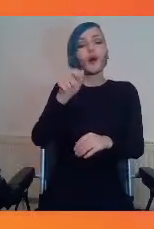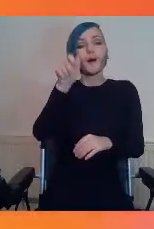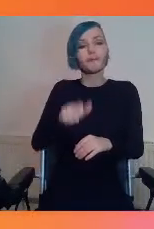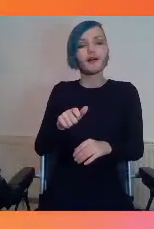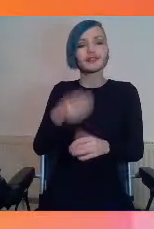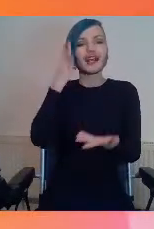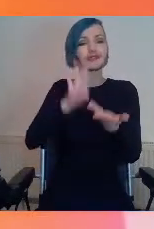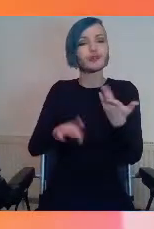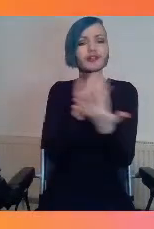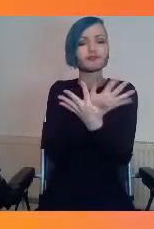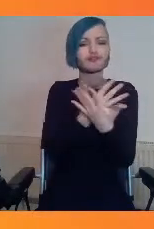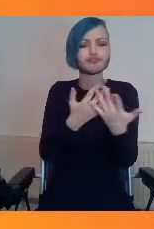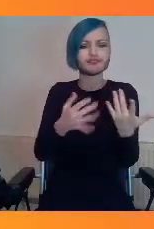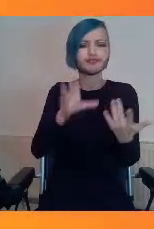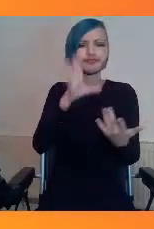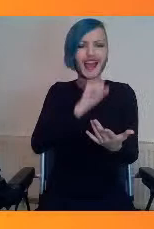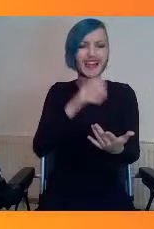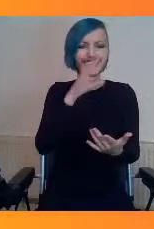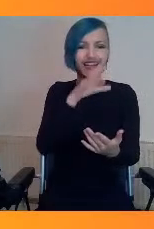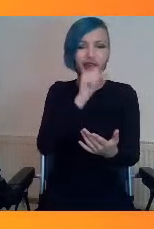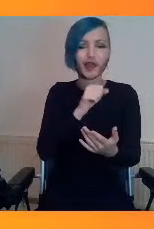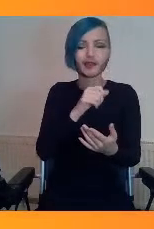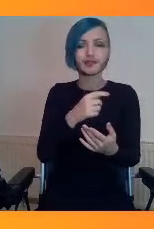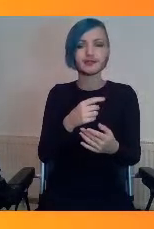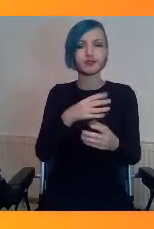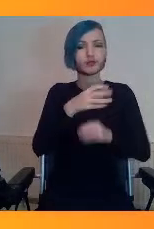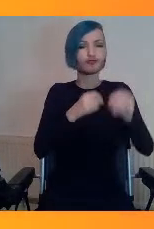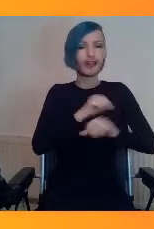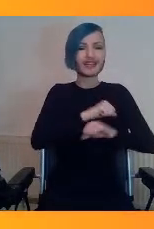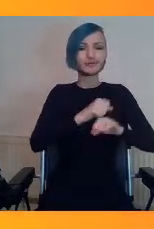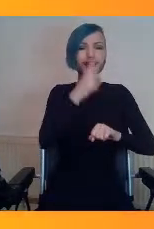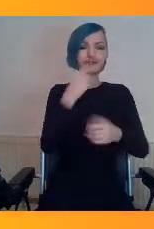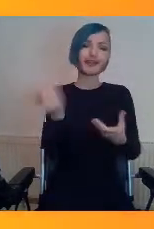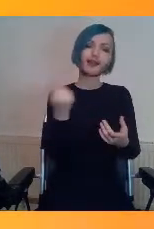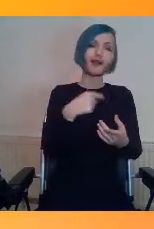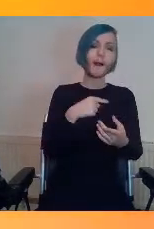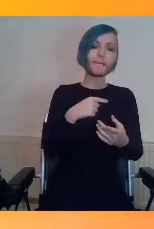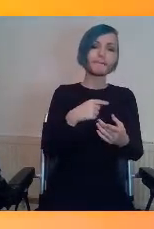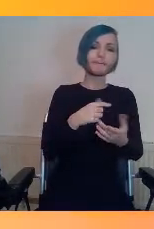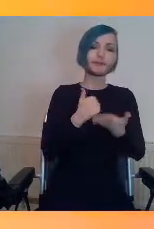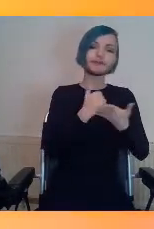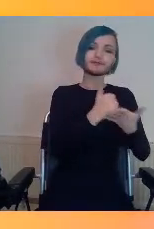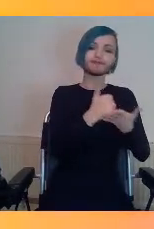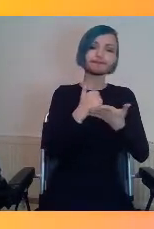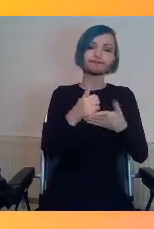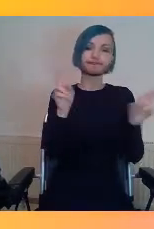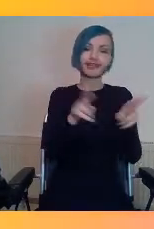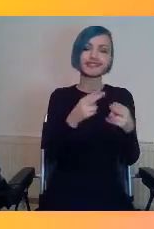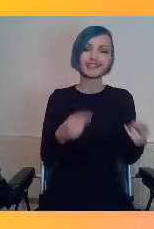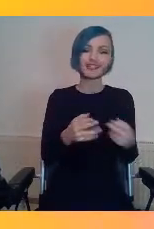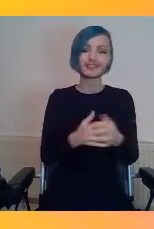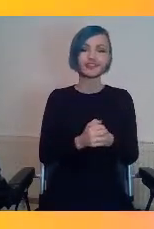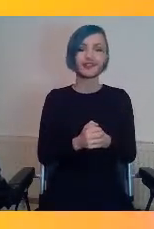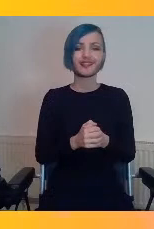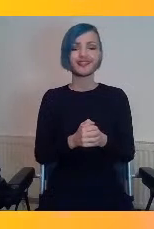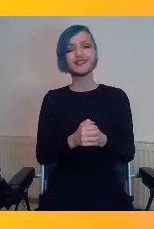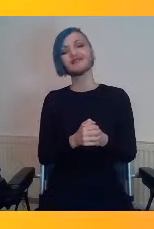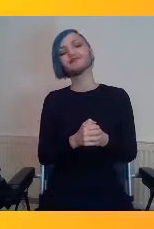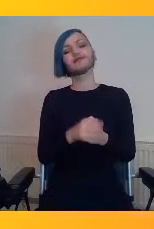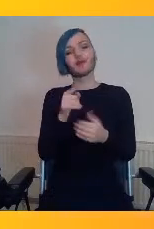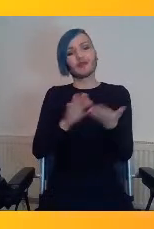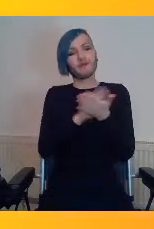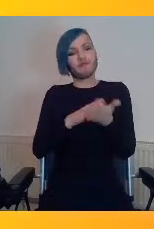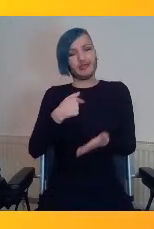yes, from the friends abroad, yes. So this is what comes to my mind in terms of international solidarity.